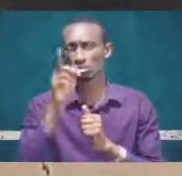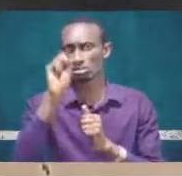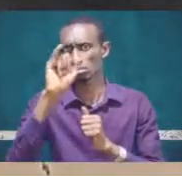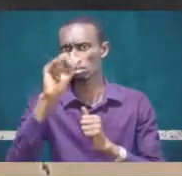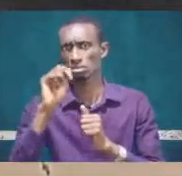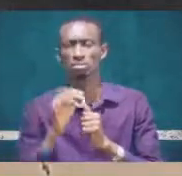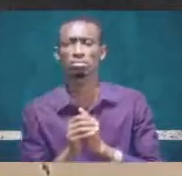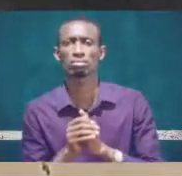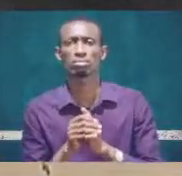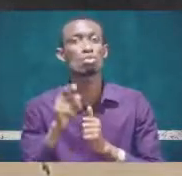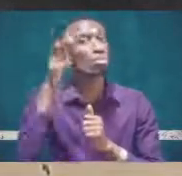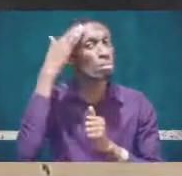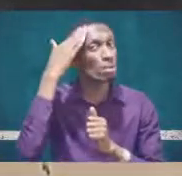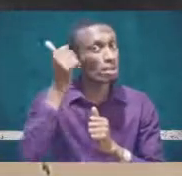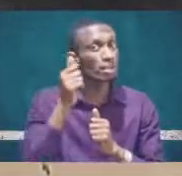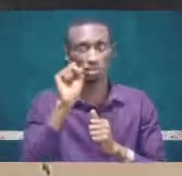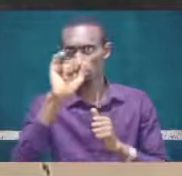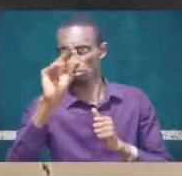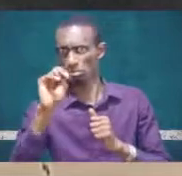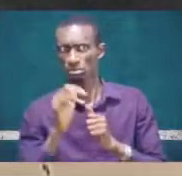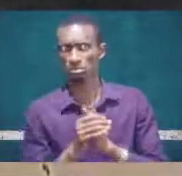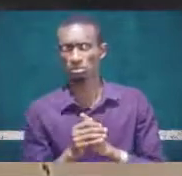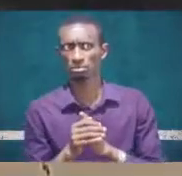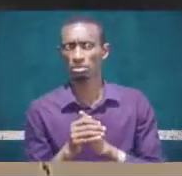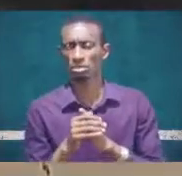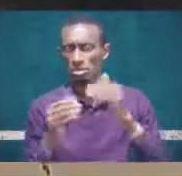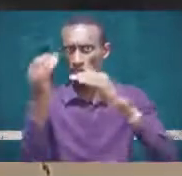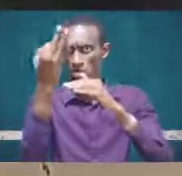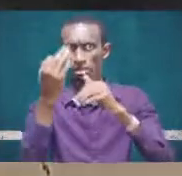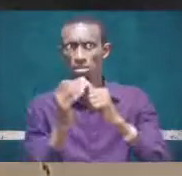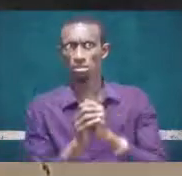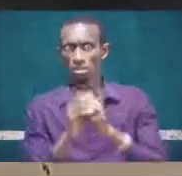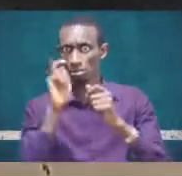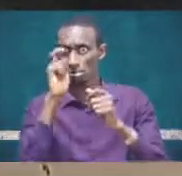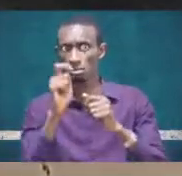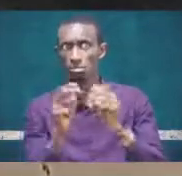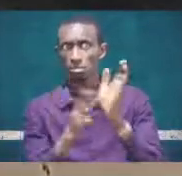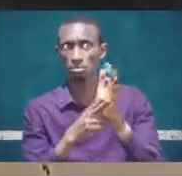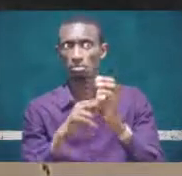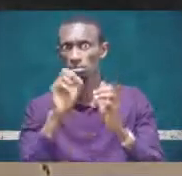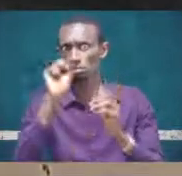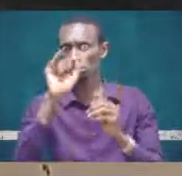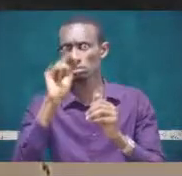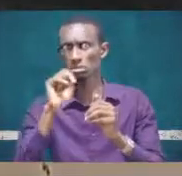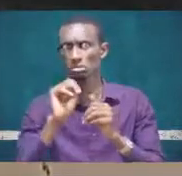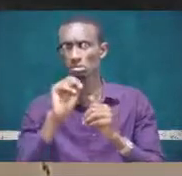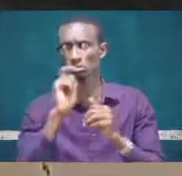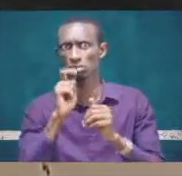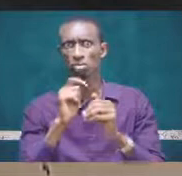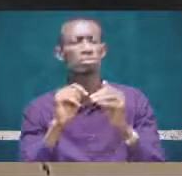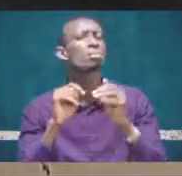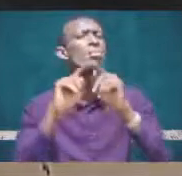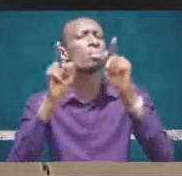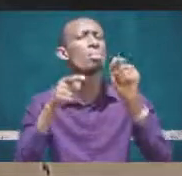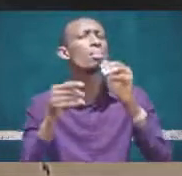that sine cubed of x is equal to sine x power 3. Means that